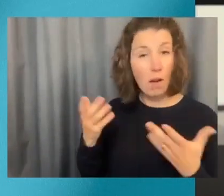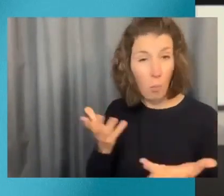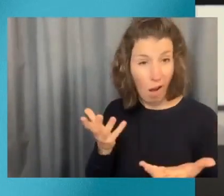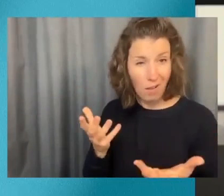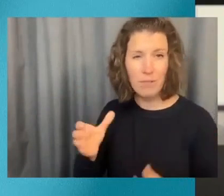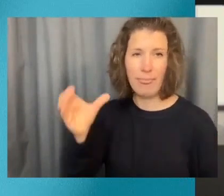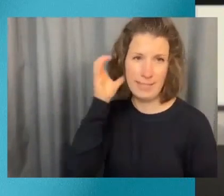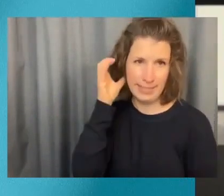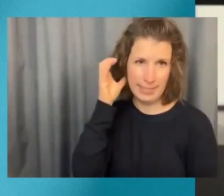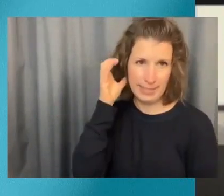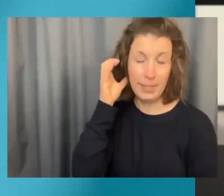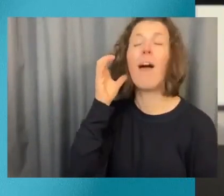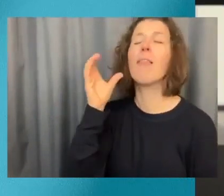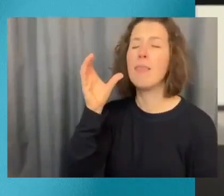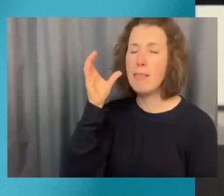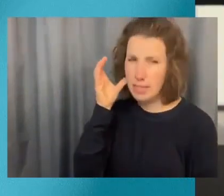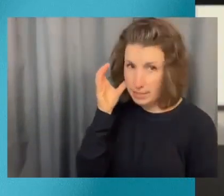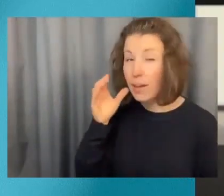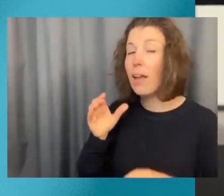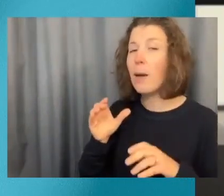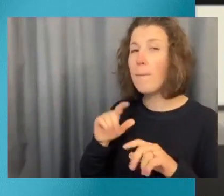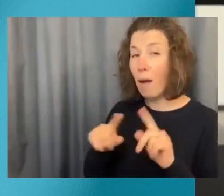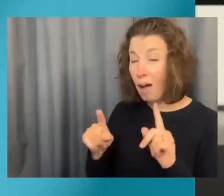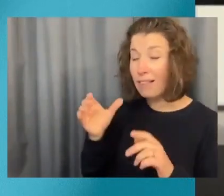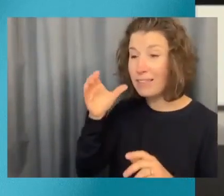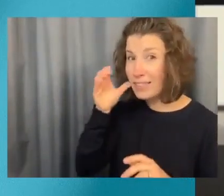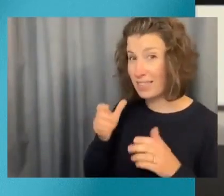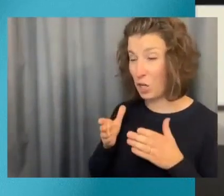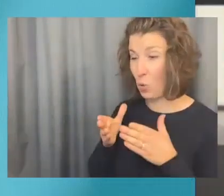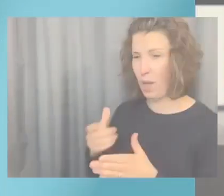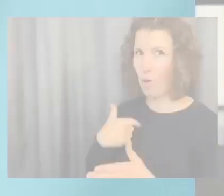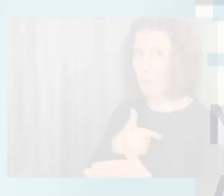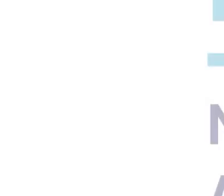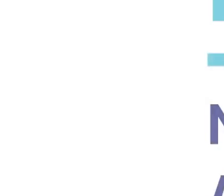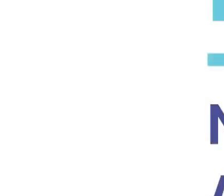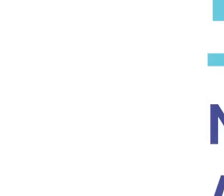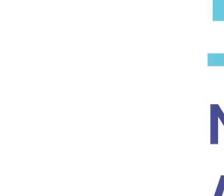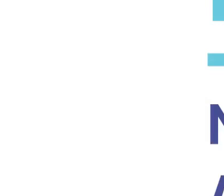like, Yeah. and active listening in a way that we haven't really thought about doing that in medicine.